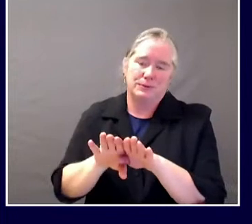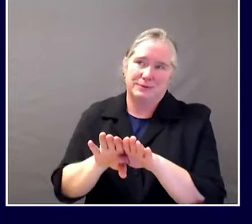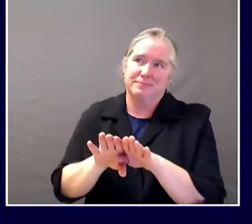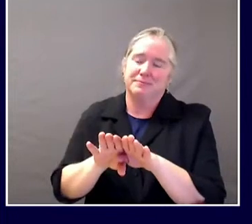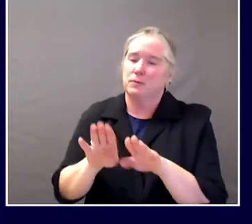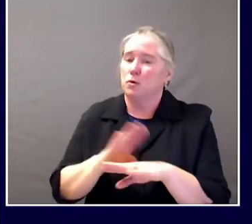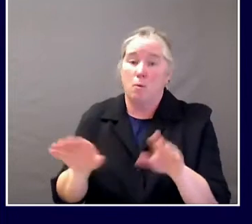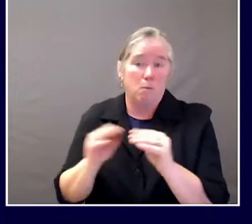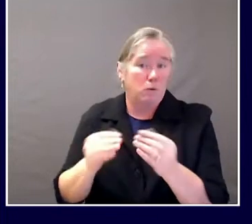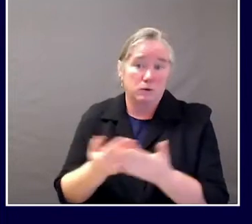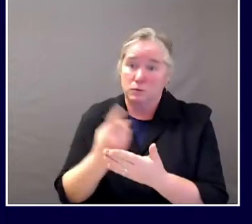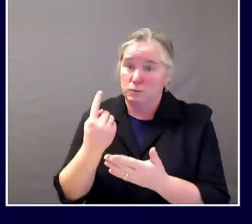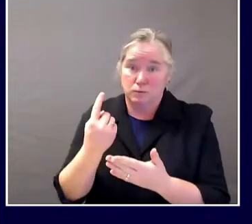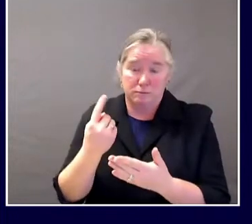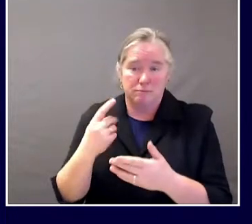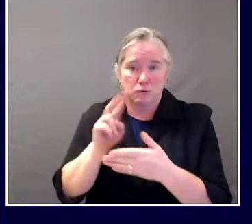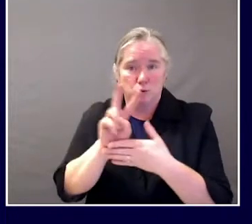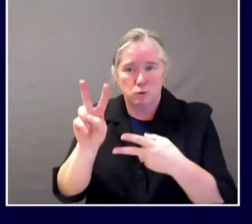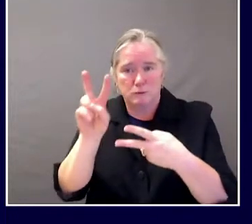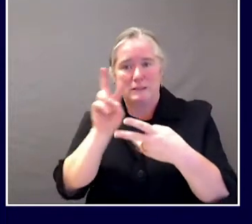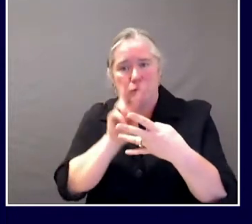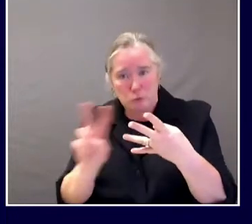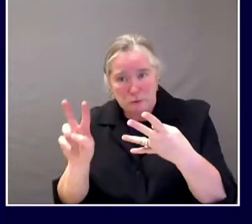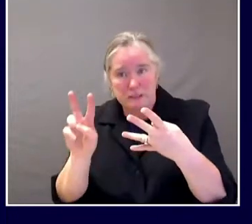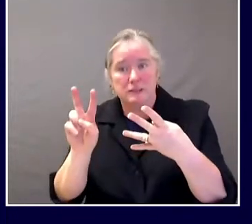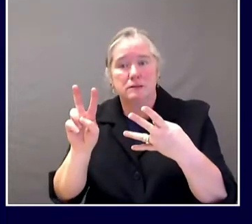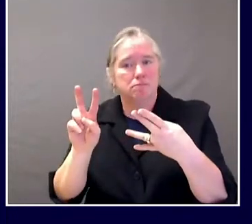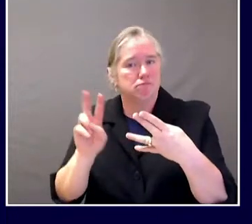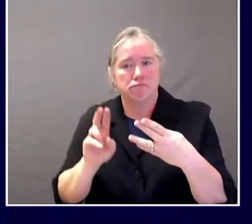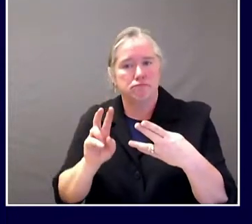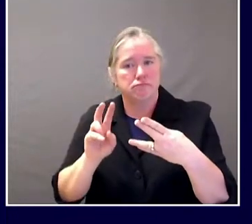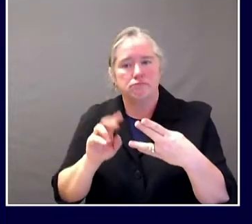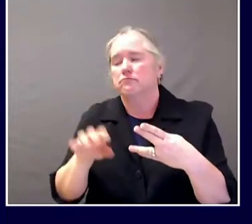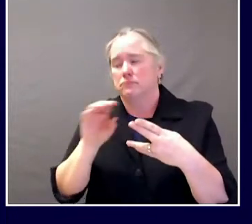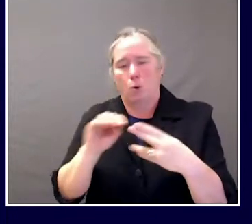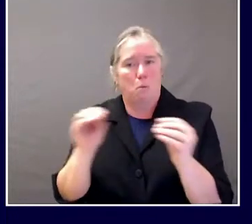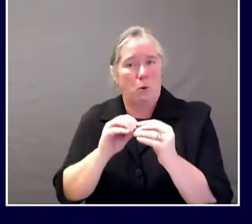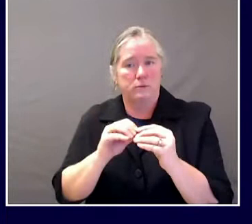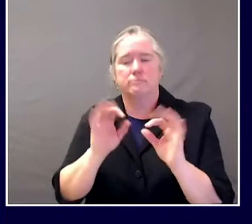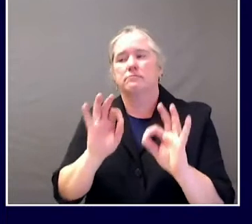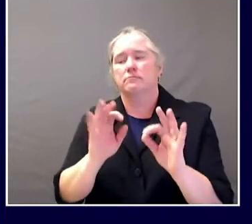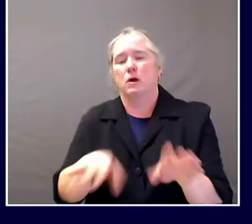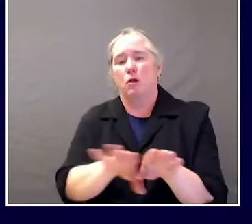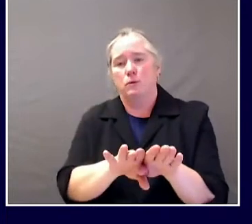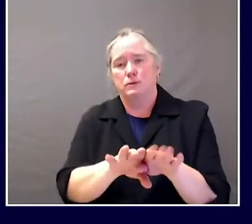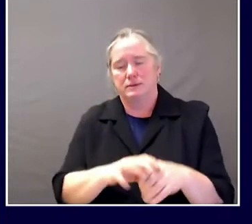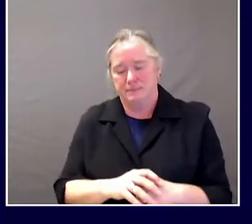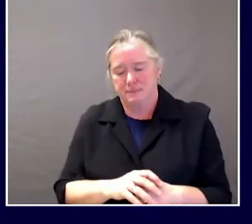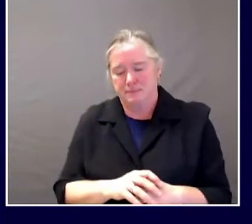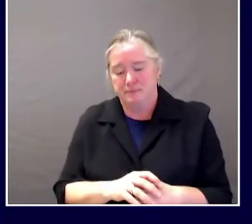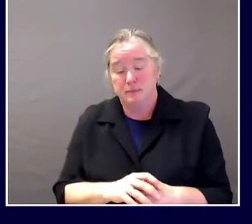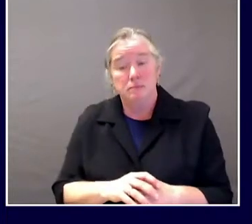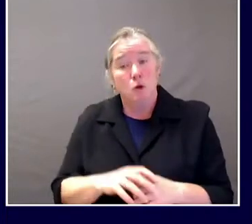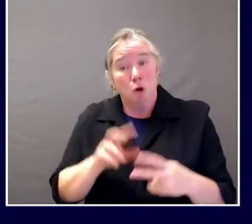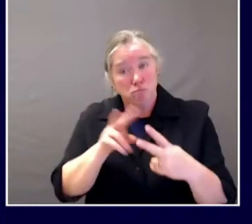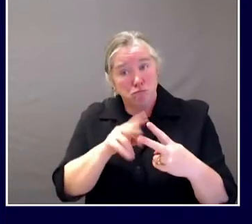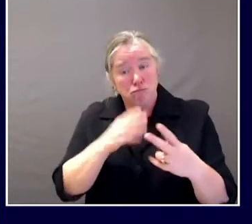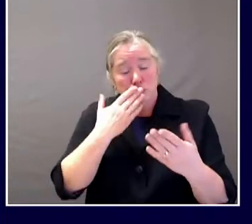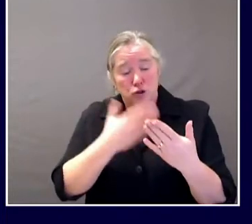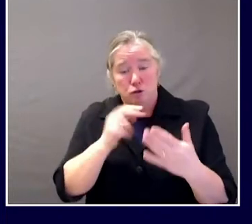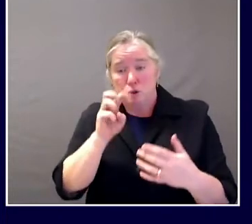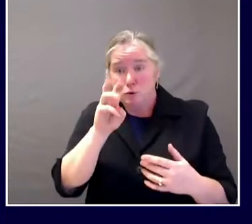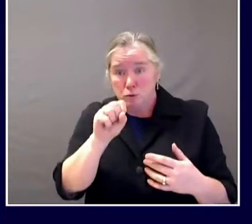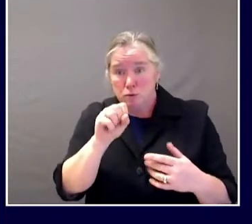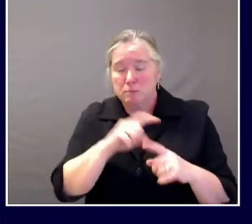new cases. At the same time, Ashley, that good news should not be taken to obscure the fact that our concern